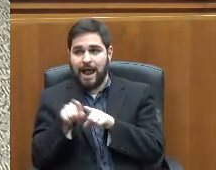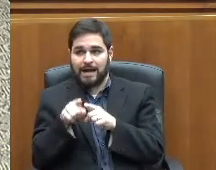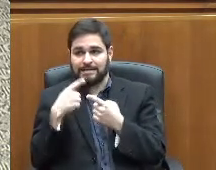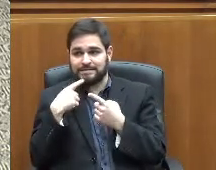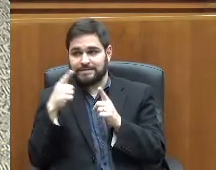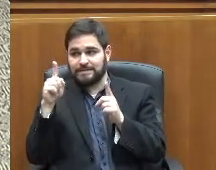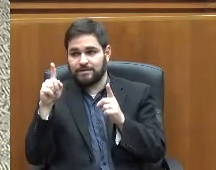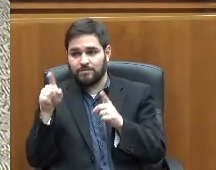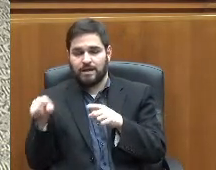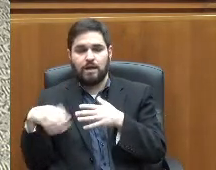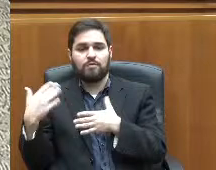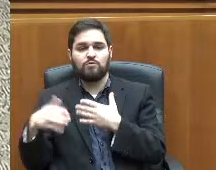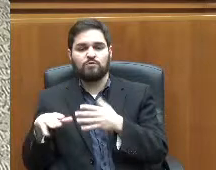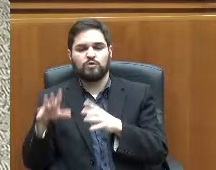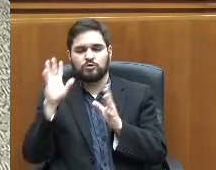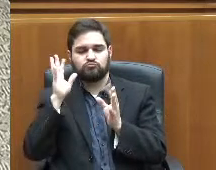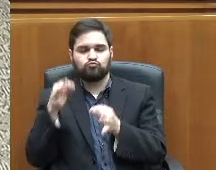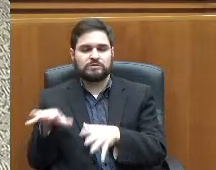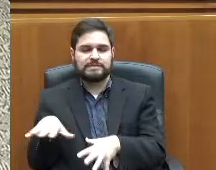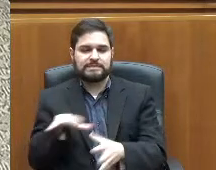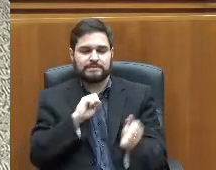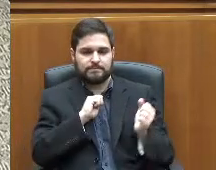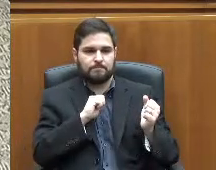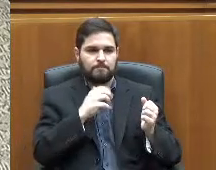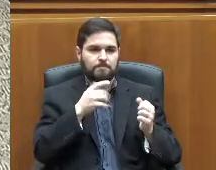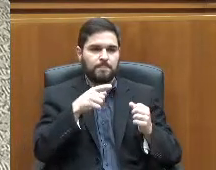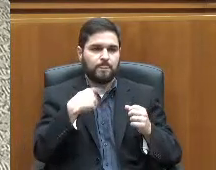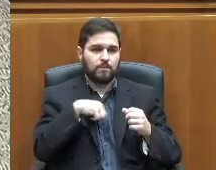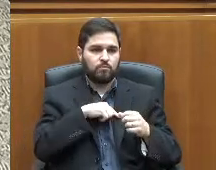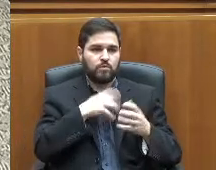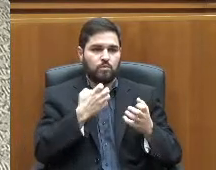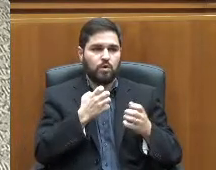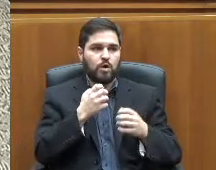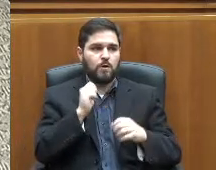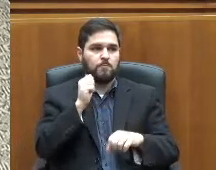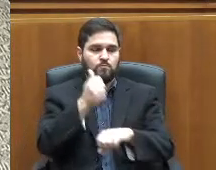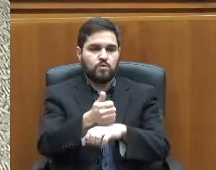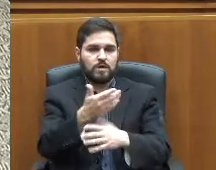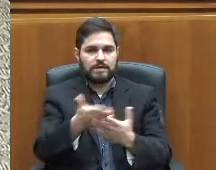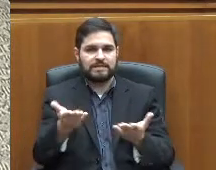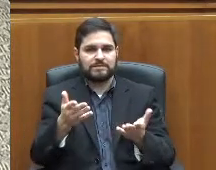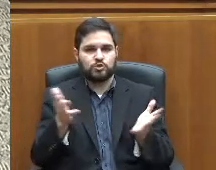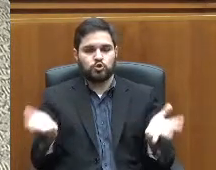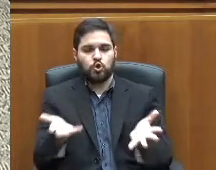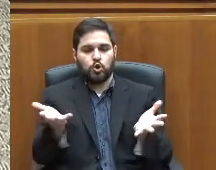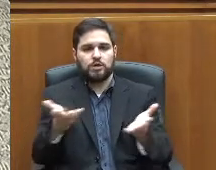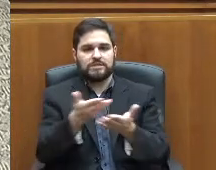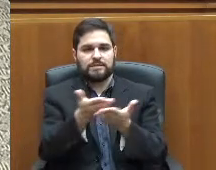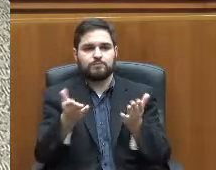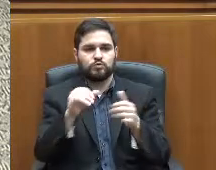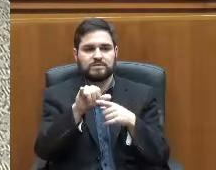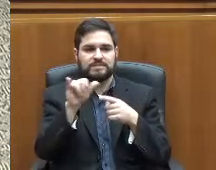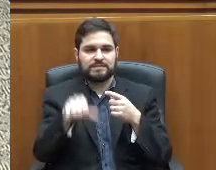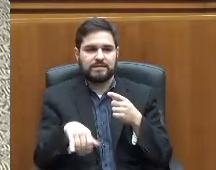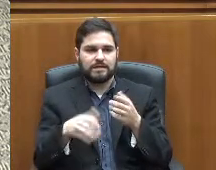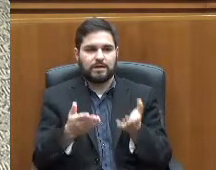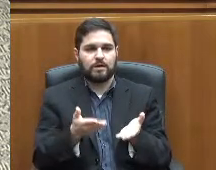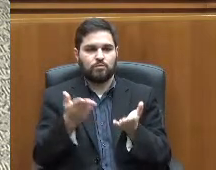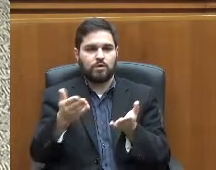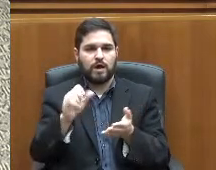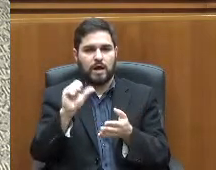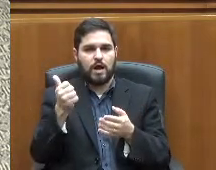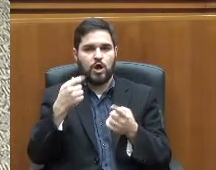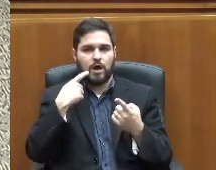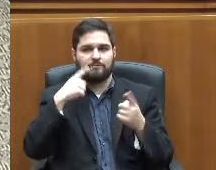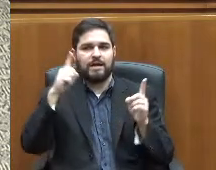others, they then choose to leave. And so we want to put things in place that encourages them to stay and to bring other effective